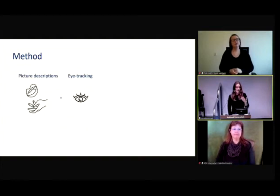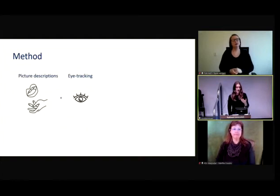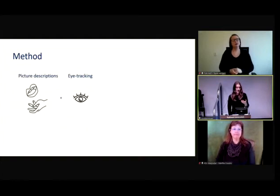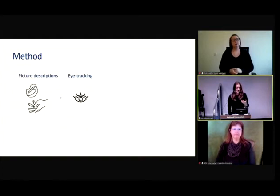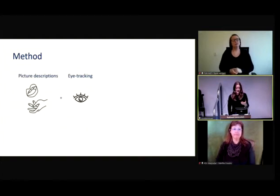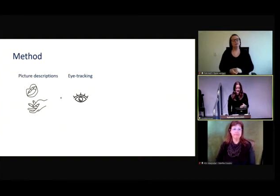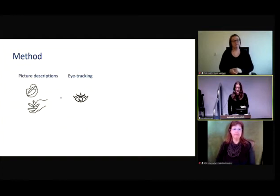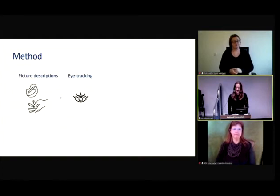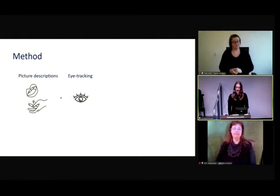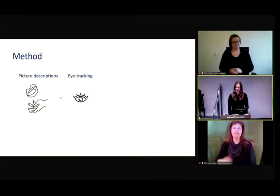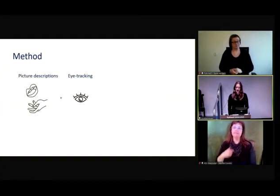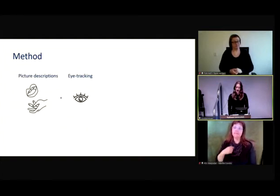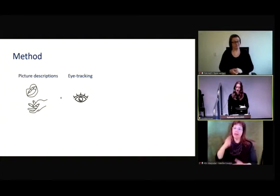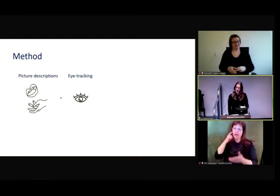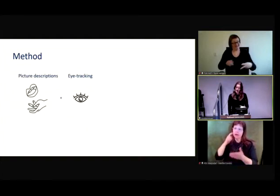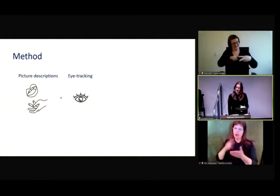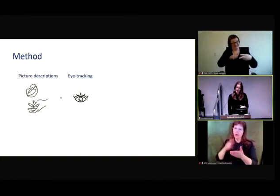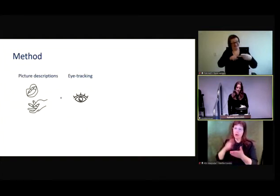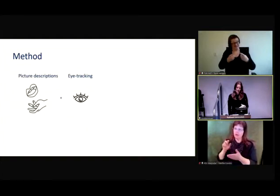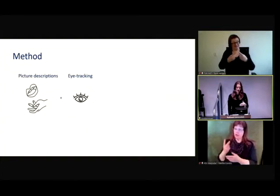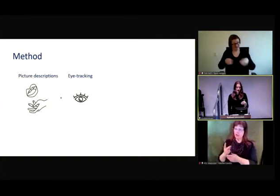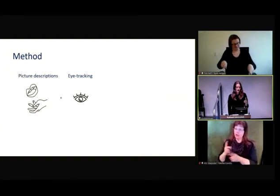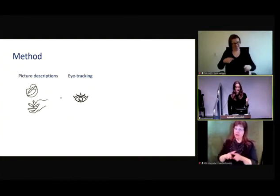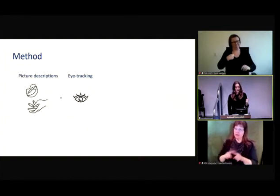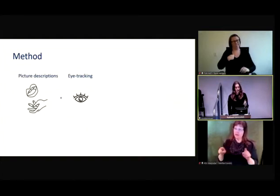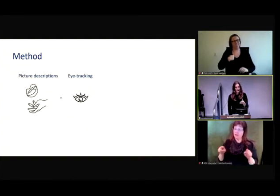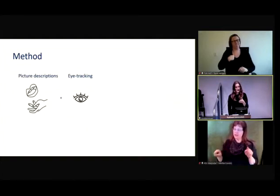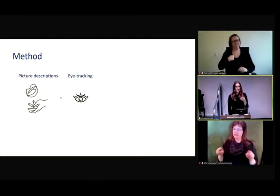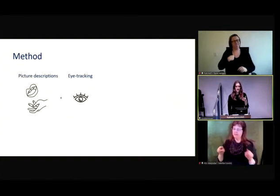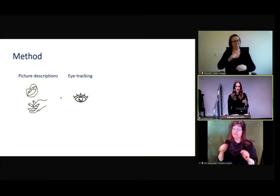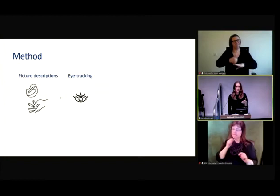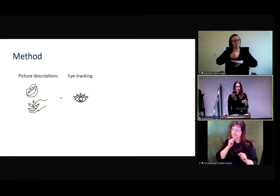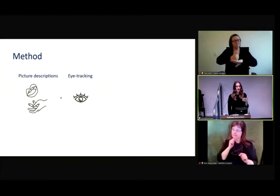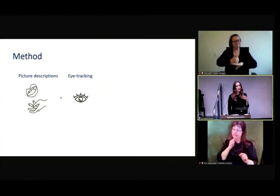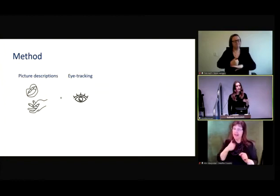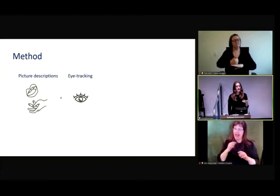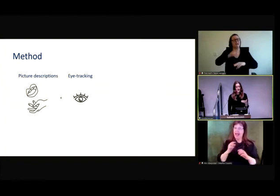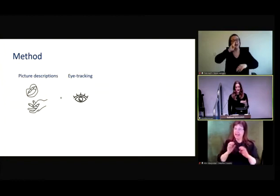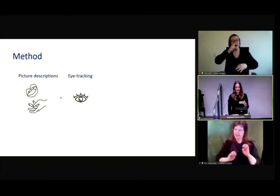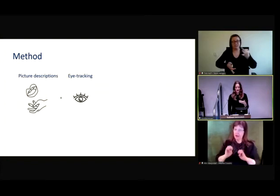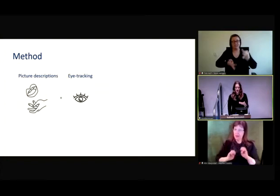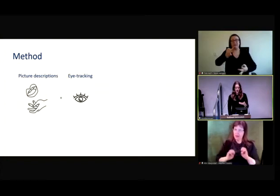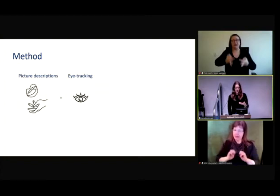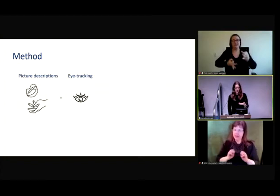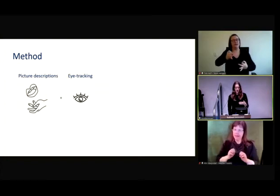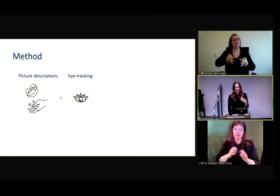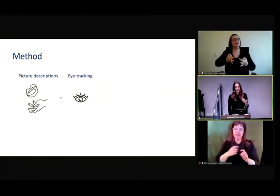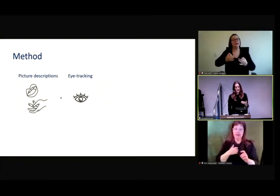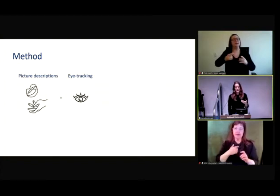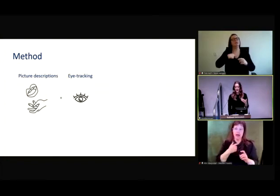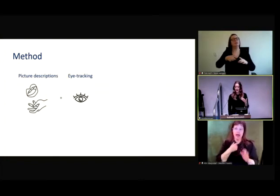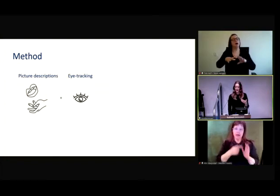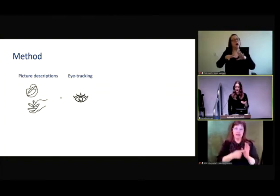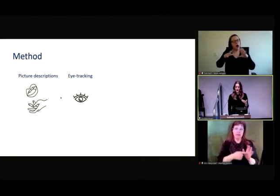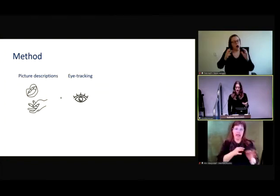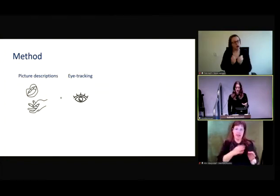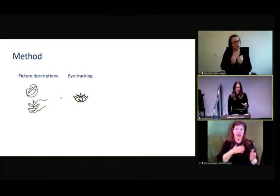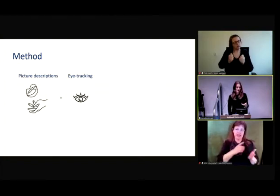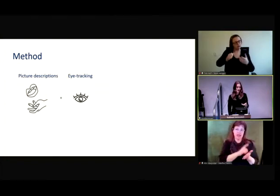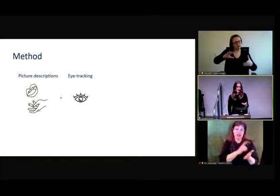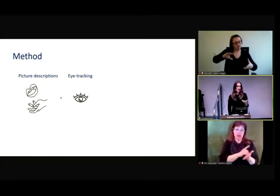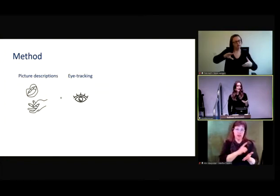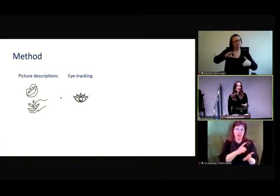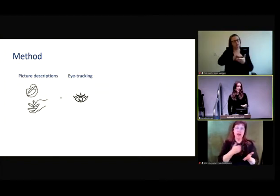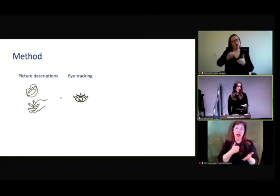Looking at these two differences, I created one experiment that I used throughout my dissertation in all experimental chapters, for which I have combined